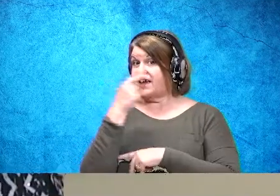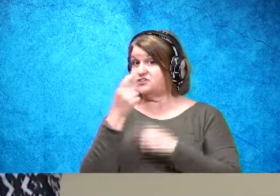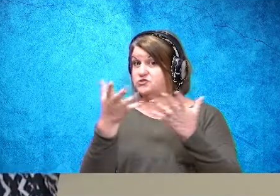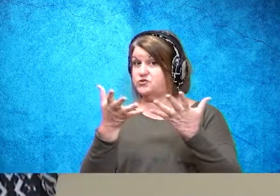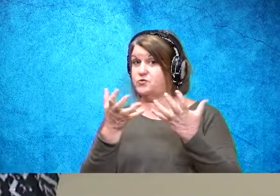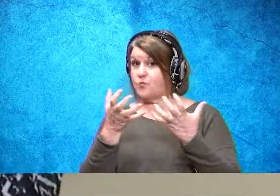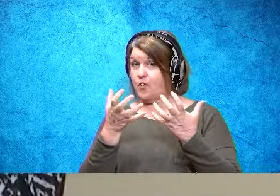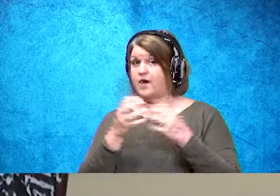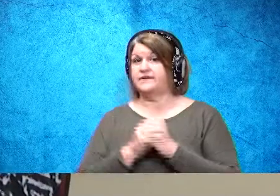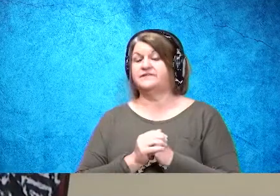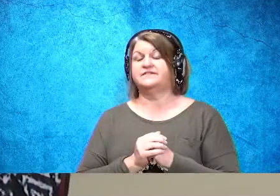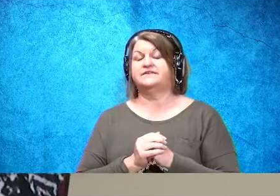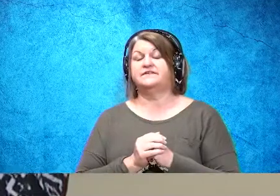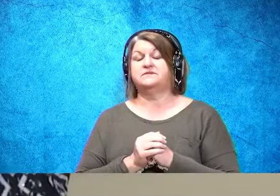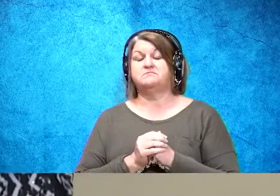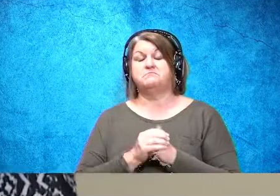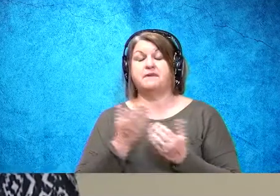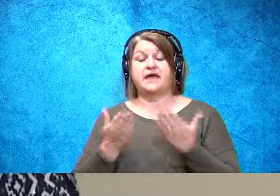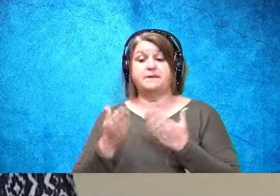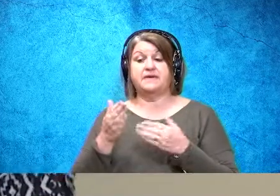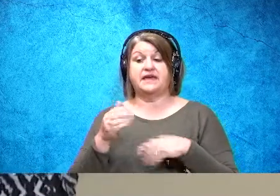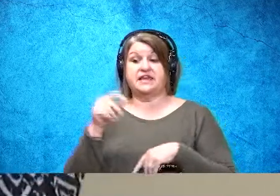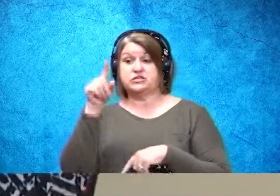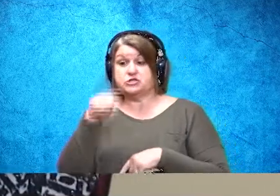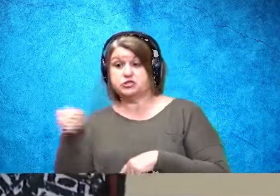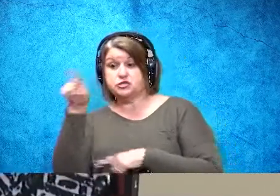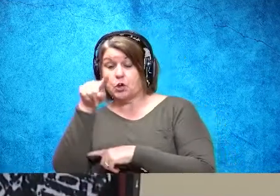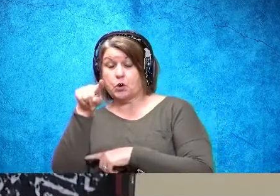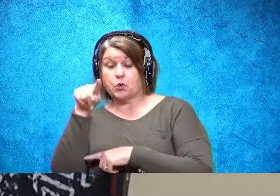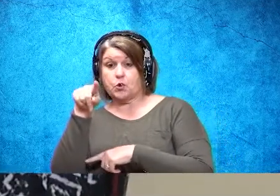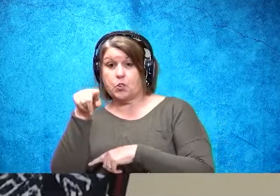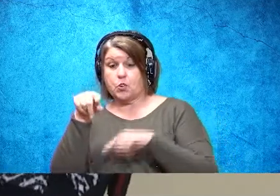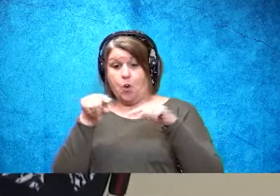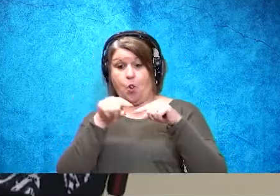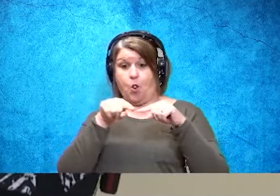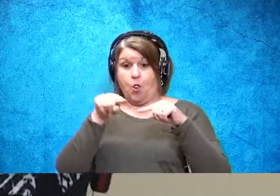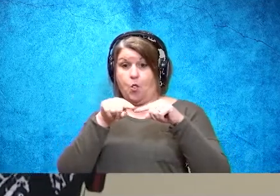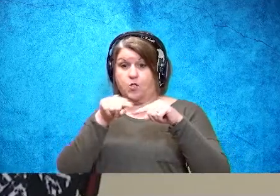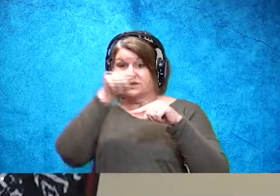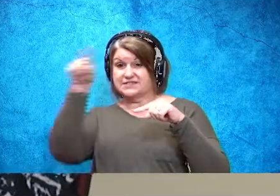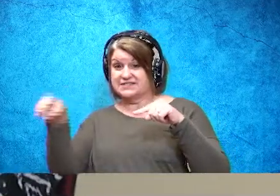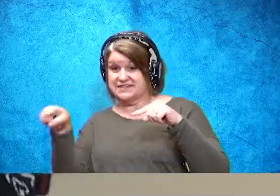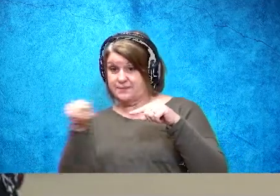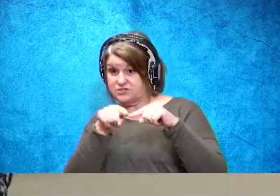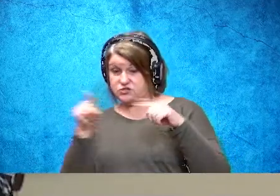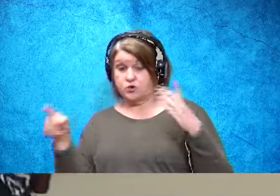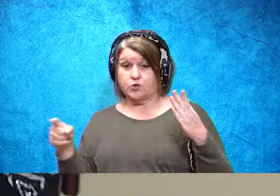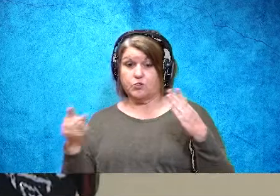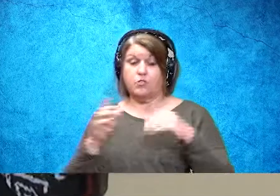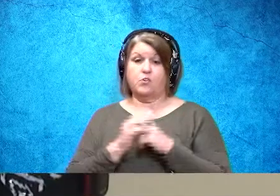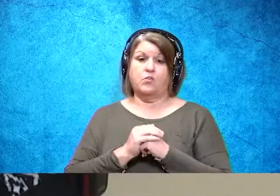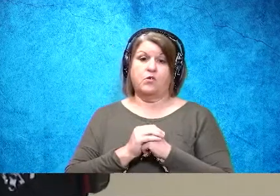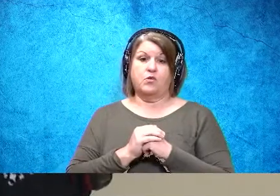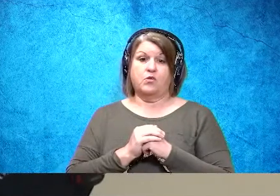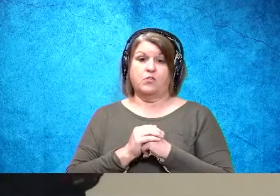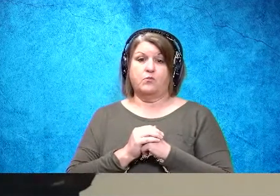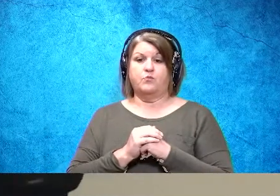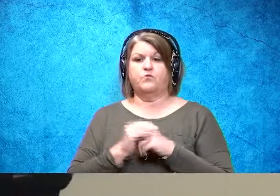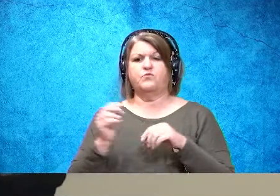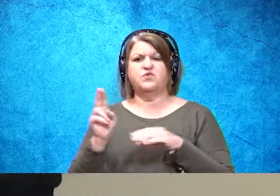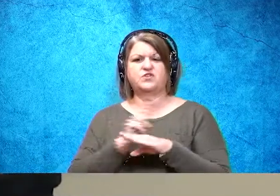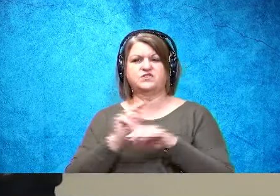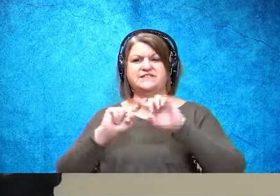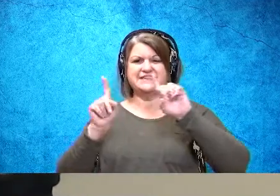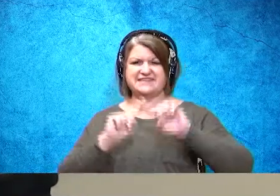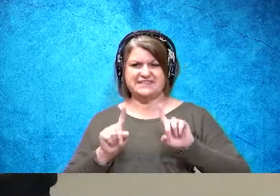circle eyes? Do you want to add semicircle, rectangle? We're using some different geometric shapes for our robot's